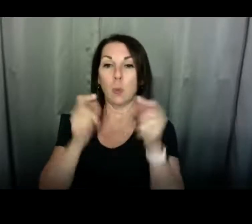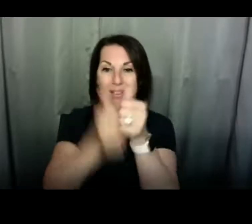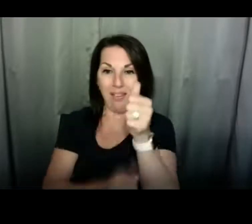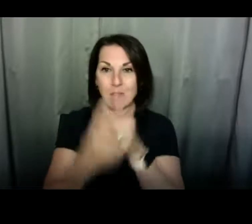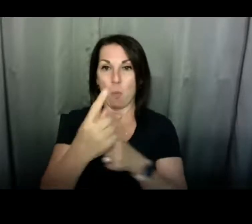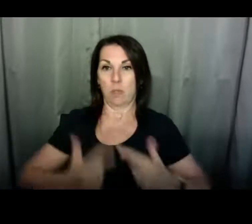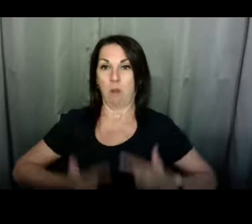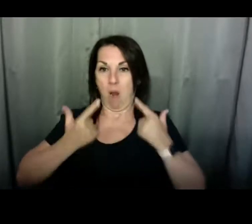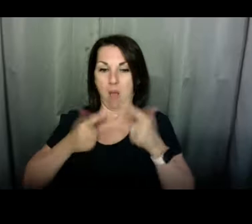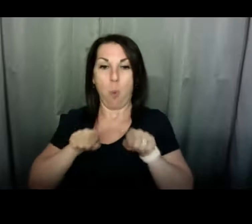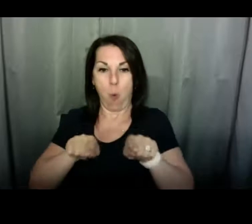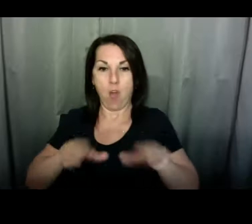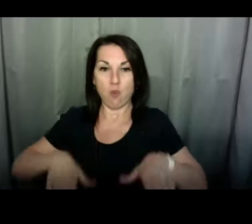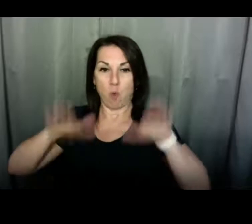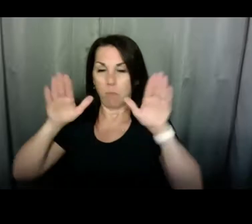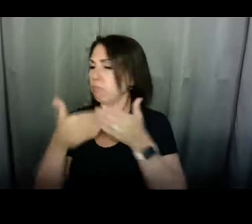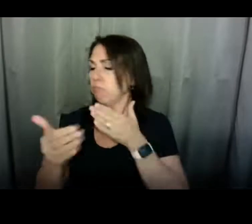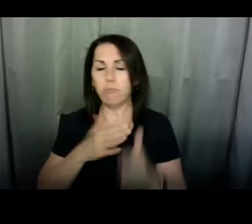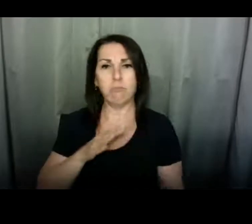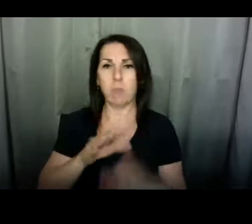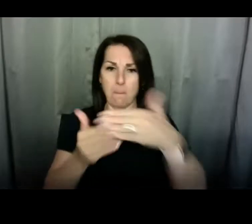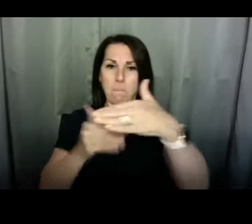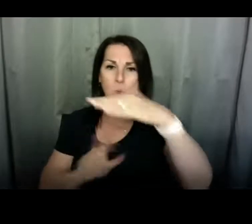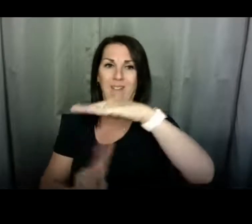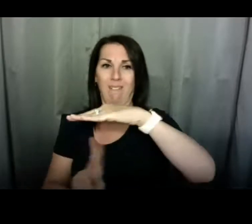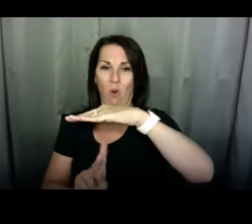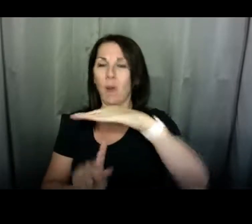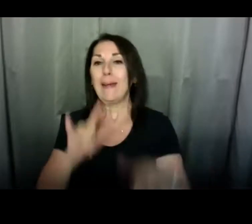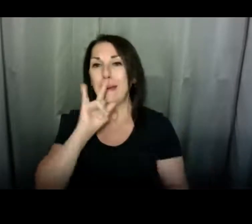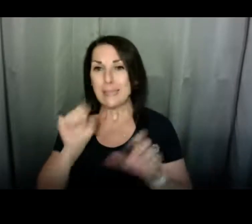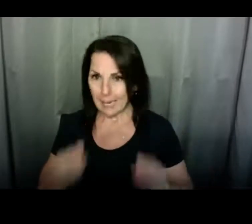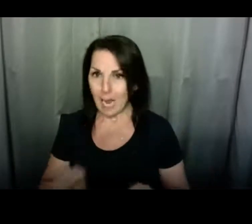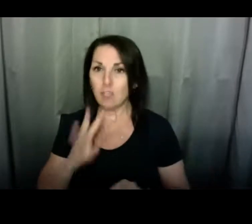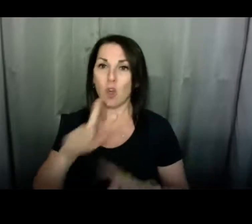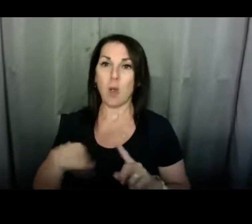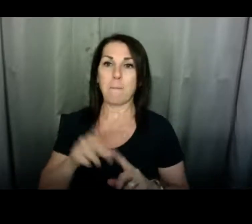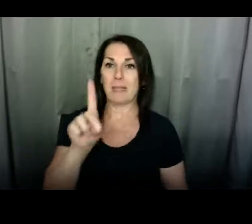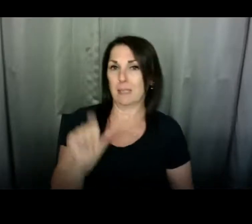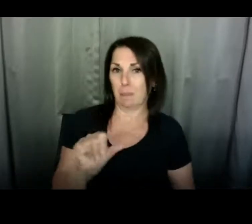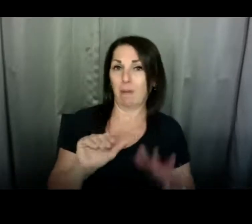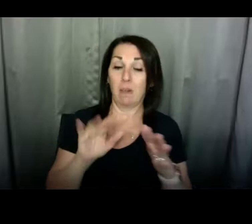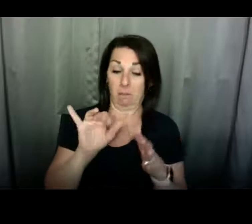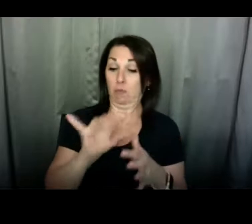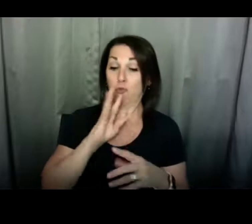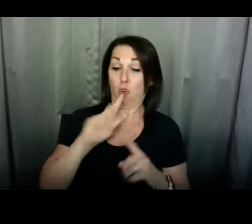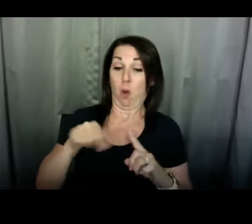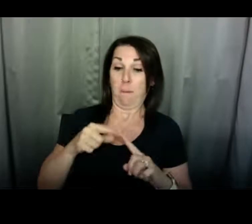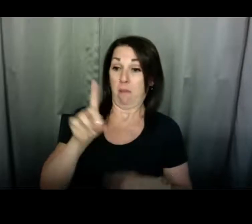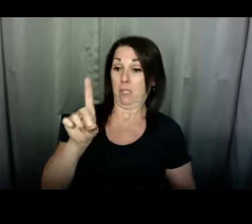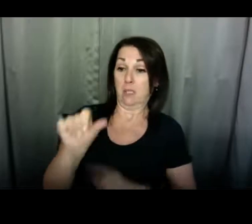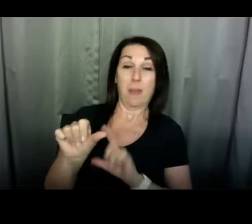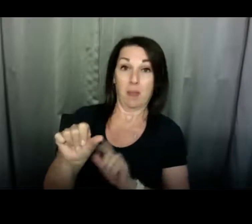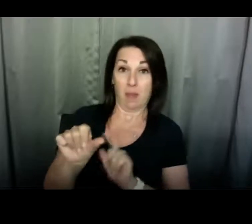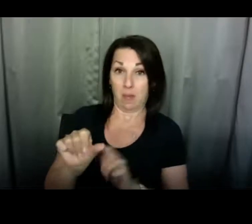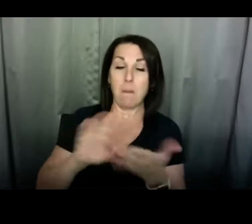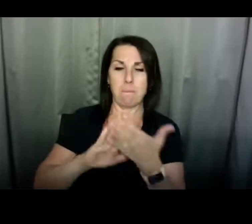they grow up. So even from pre-K, kids can talk about disability. And by talking about it,